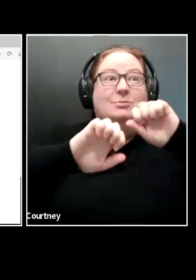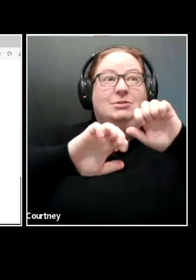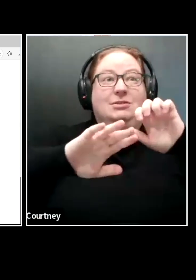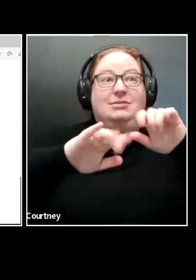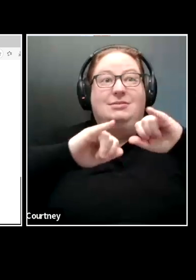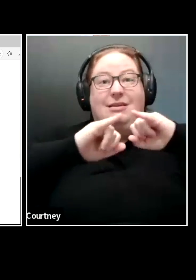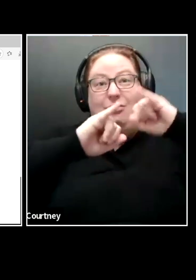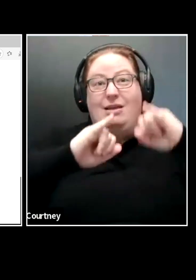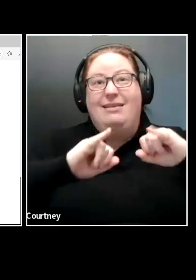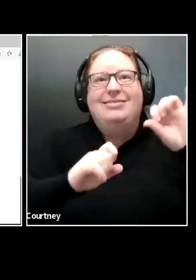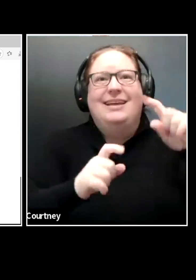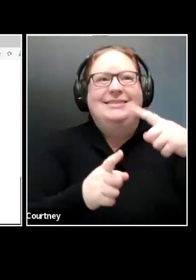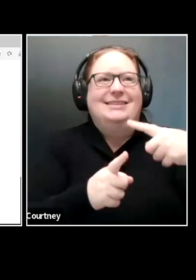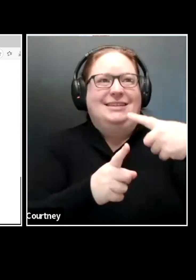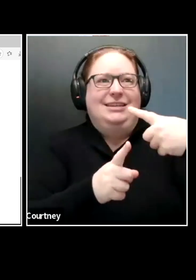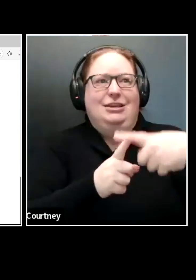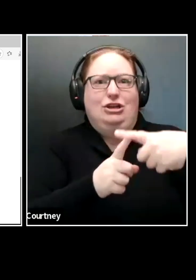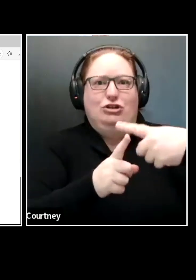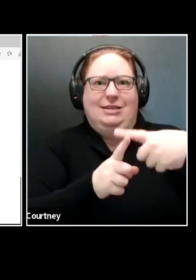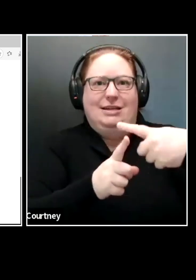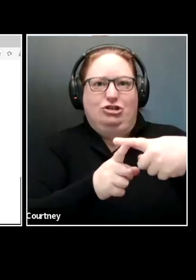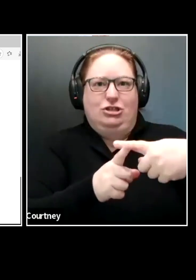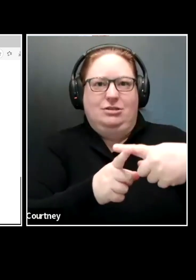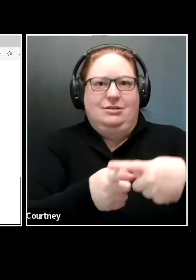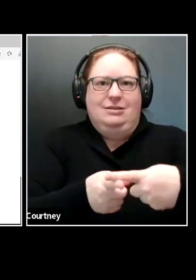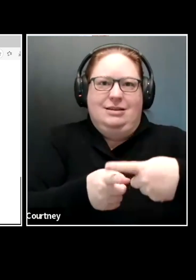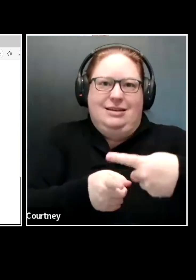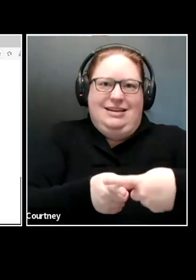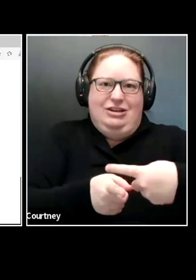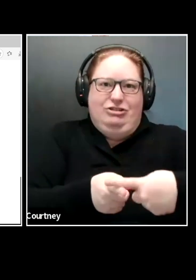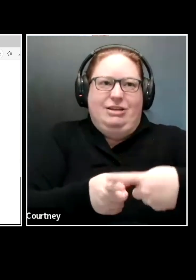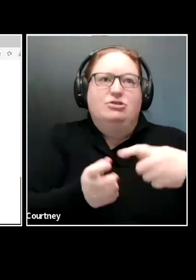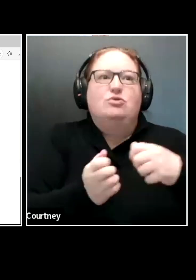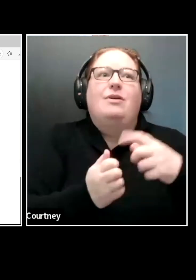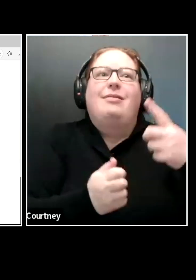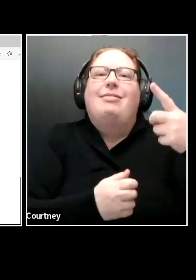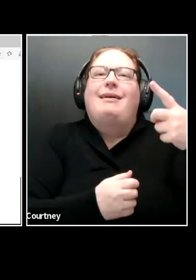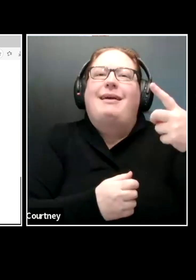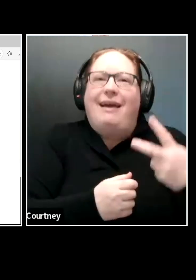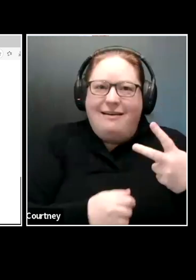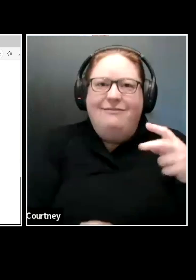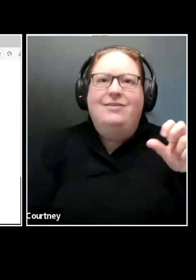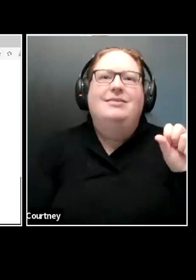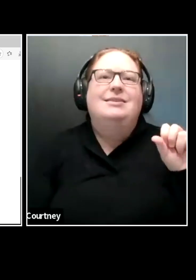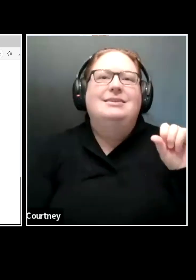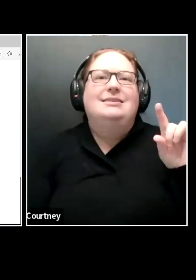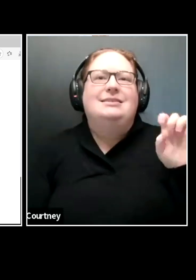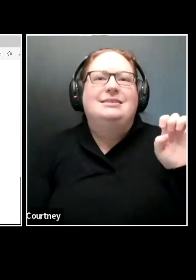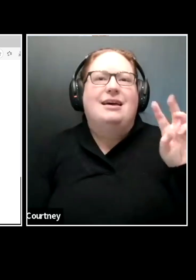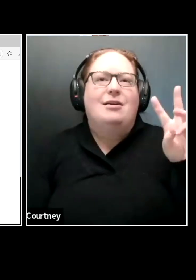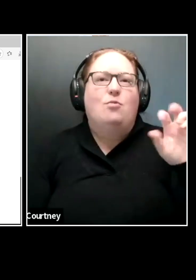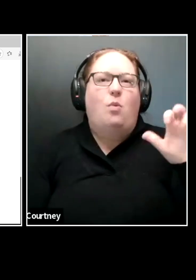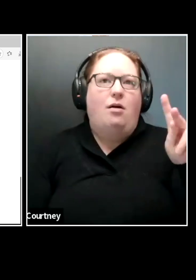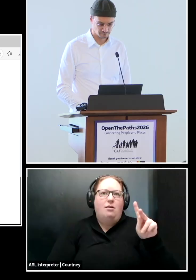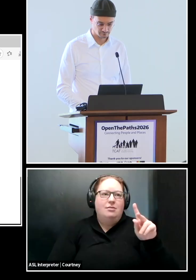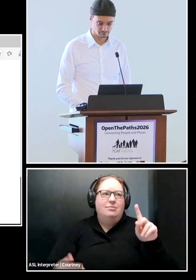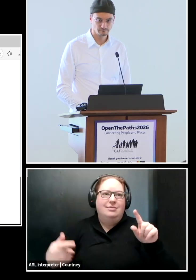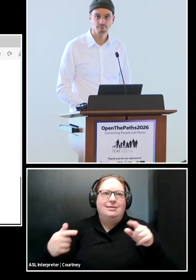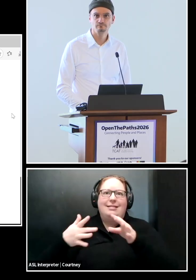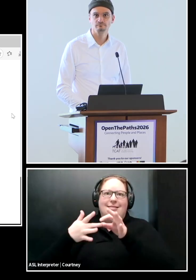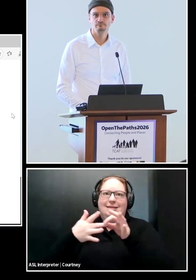an intersection alongside with half the sidewalk that comes to that intersection. The